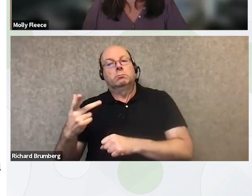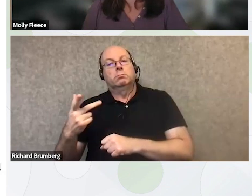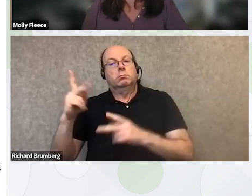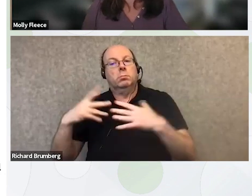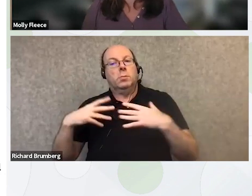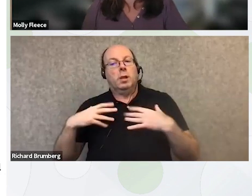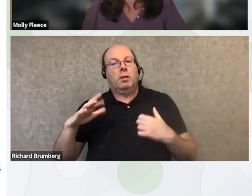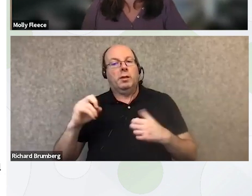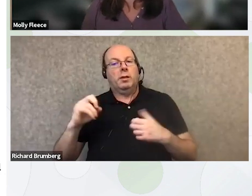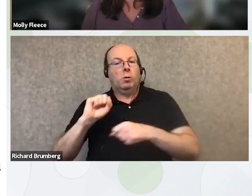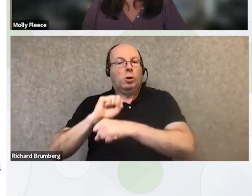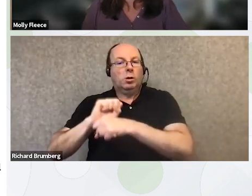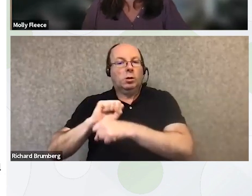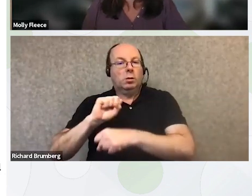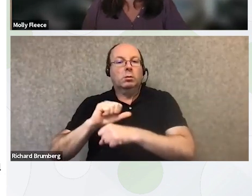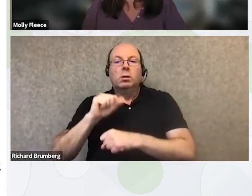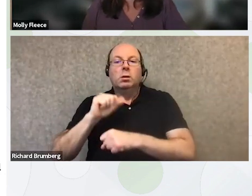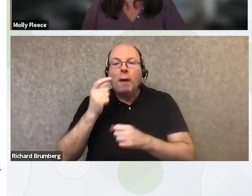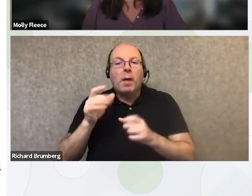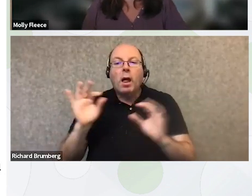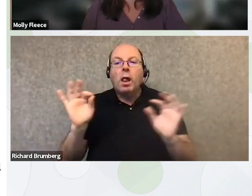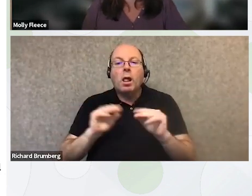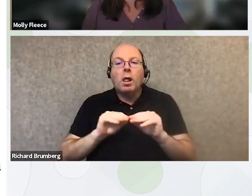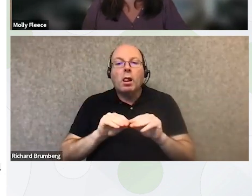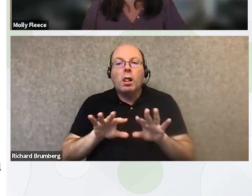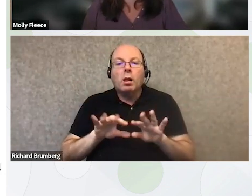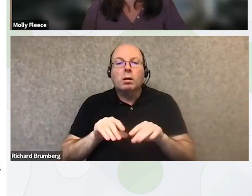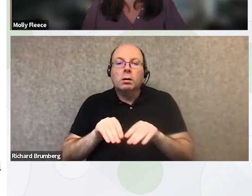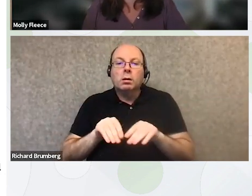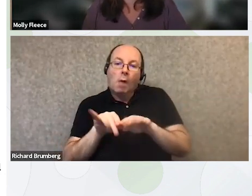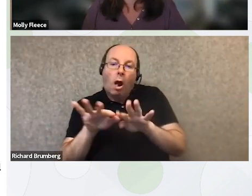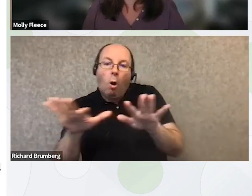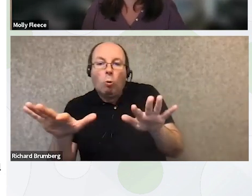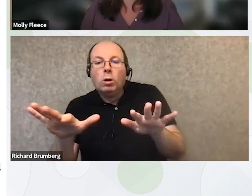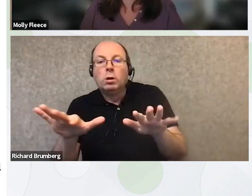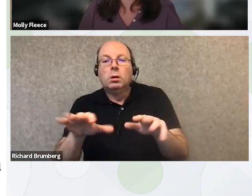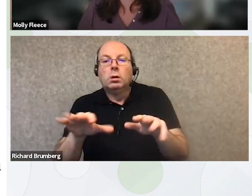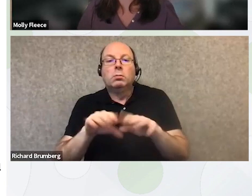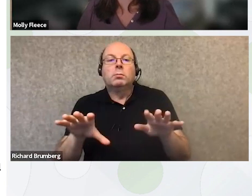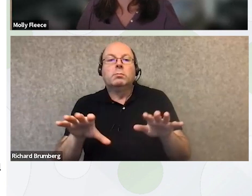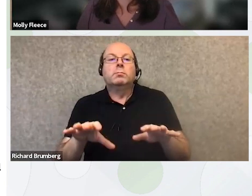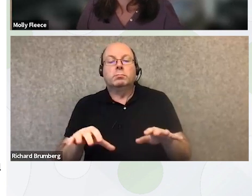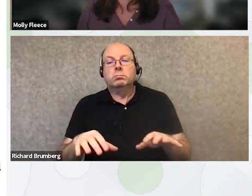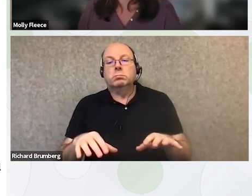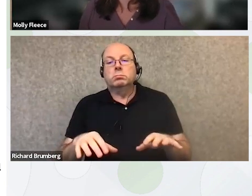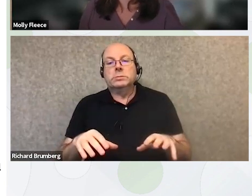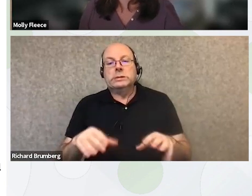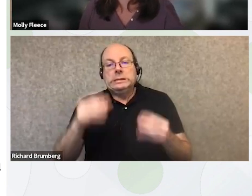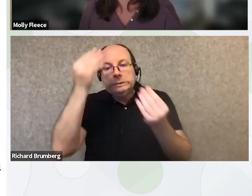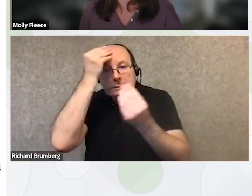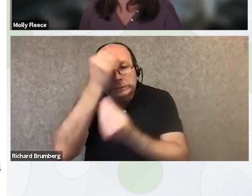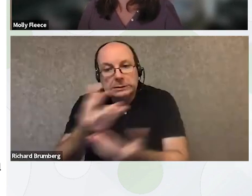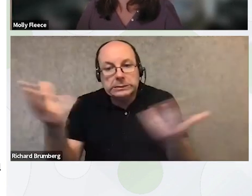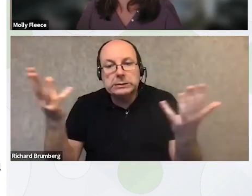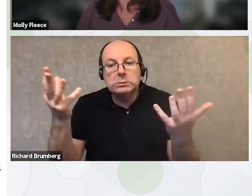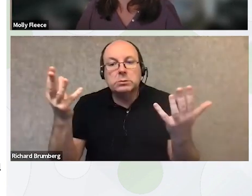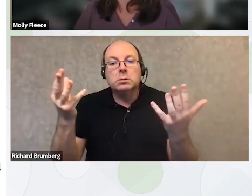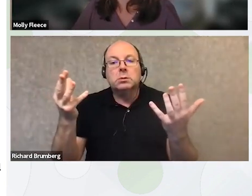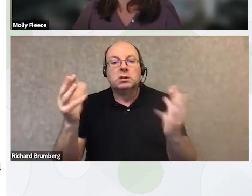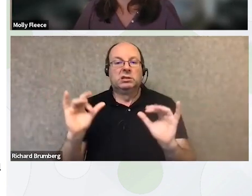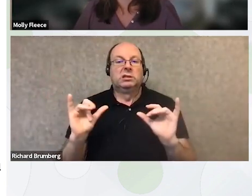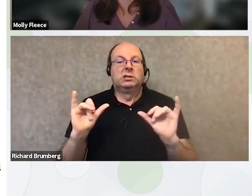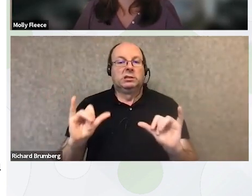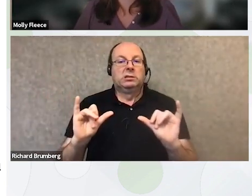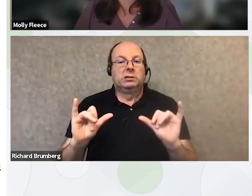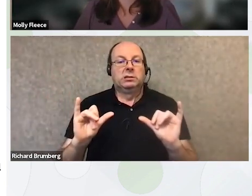not, small outbreaks, and they all have significant consequences. So just as a reminder to all of us, to not feel the need